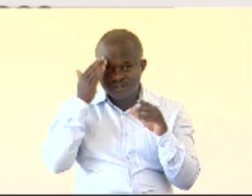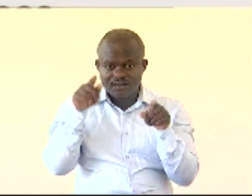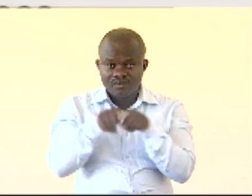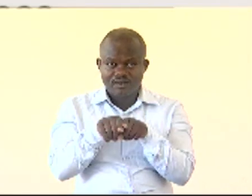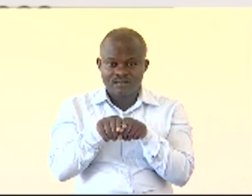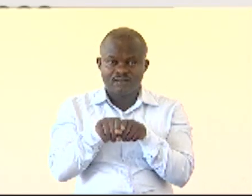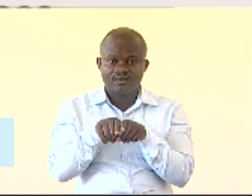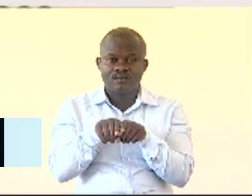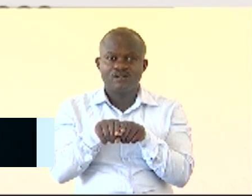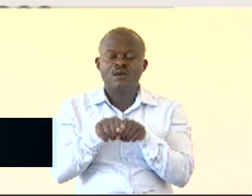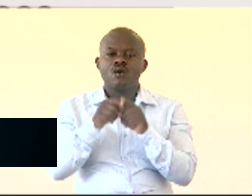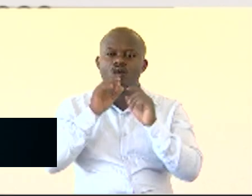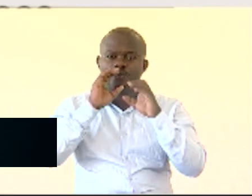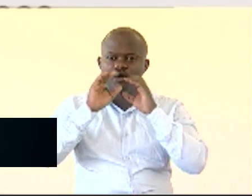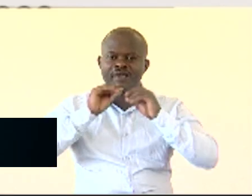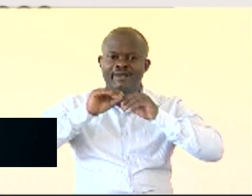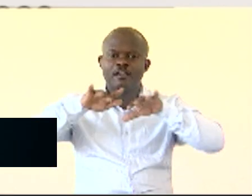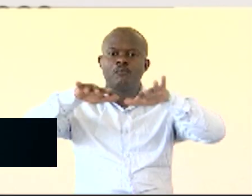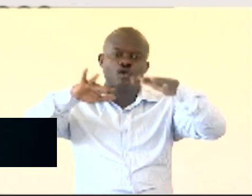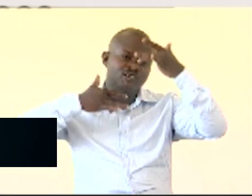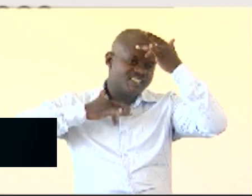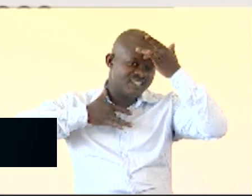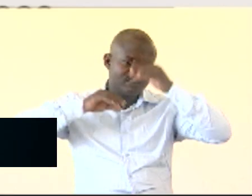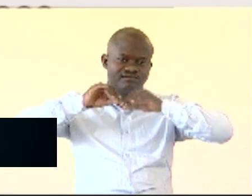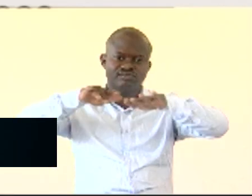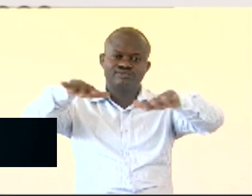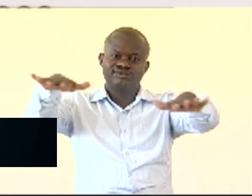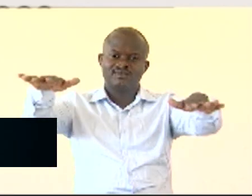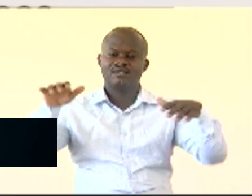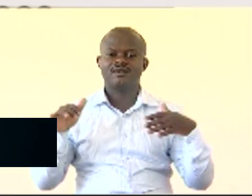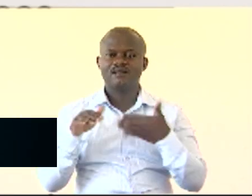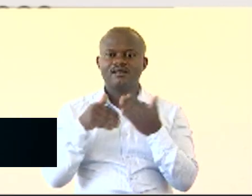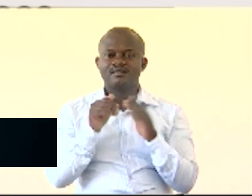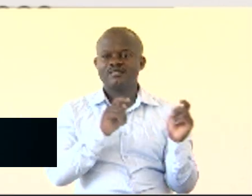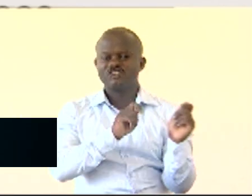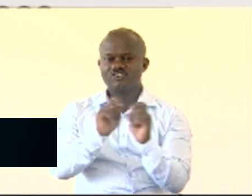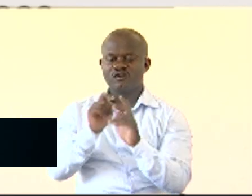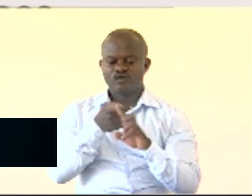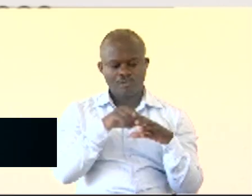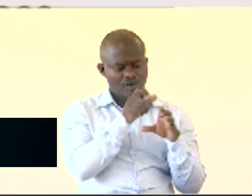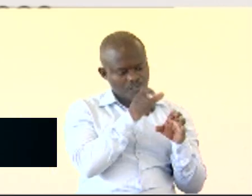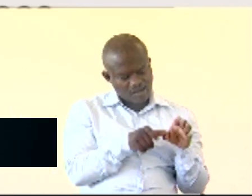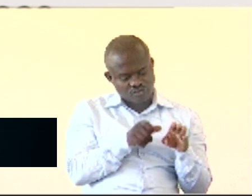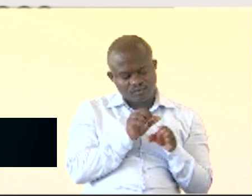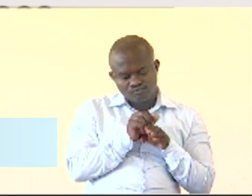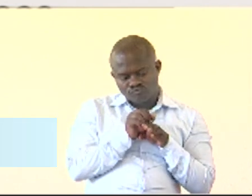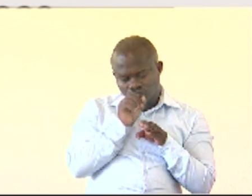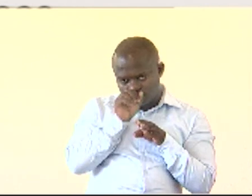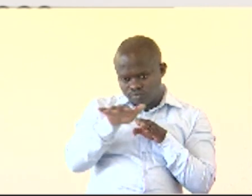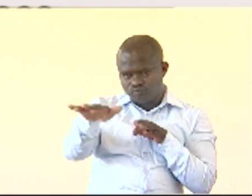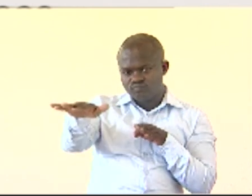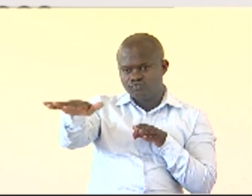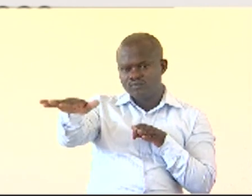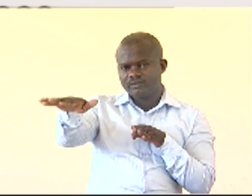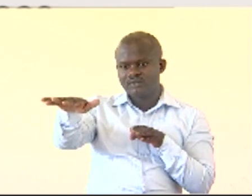a communicable disease. They are diseases that are transmitted from one person to another.